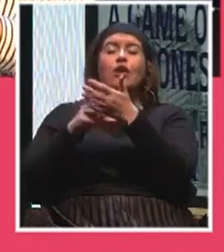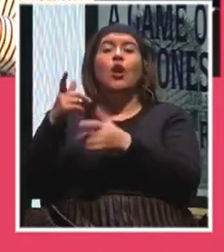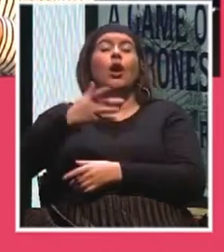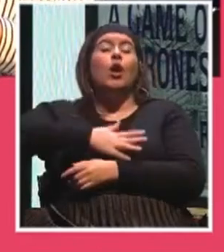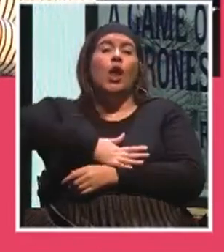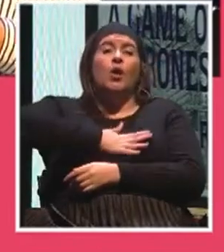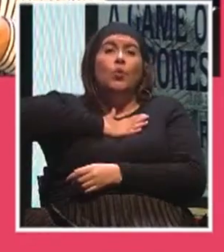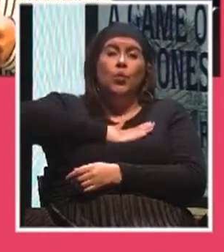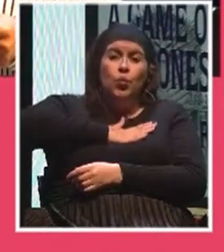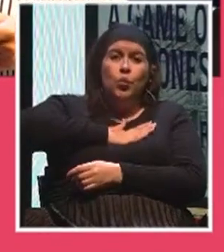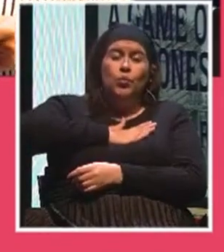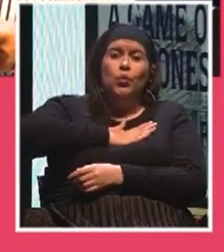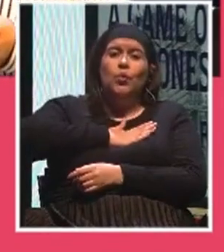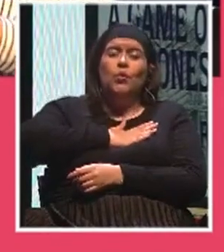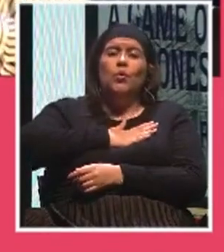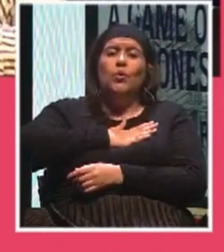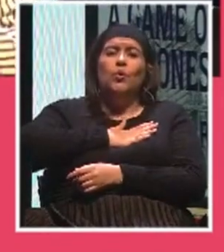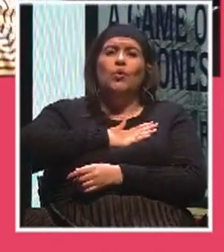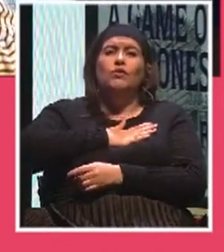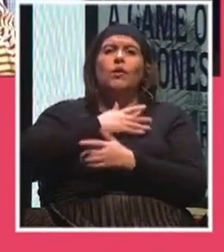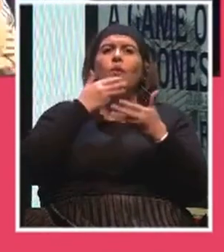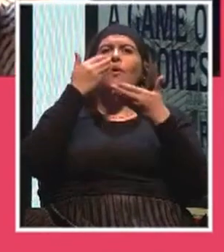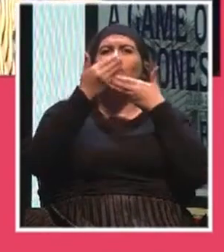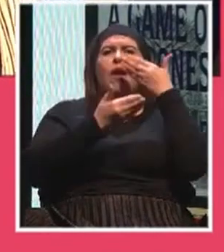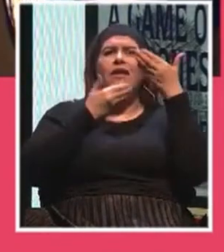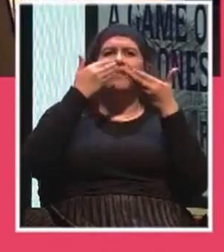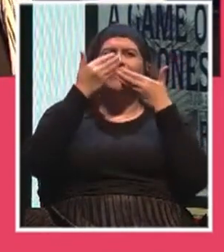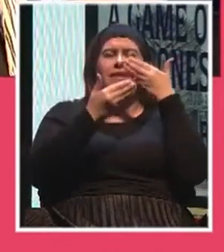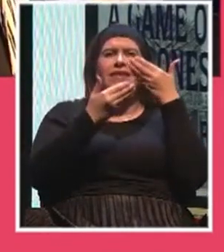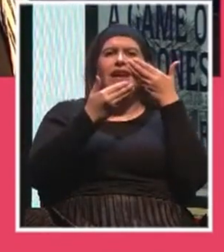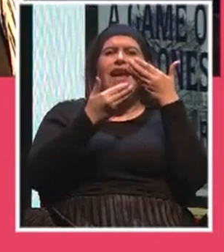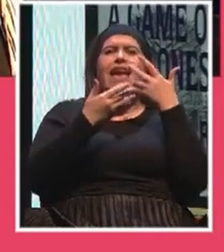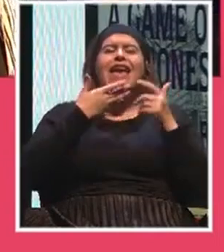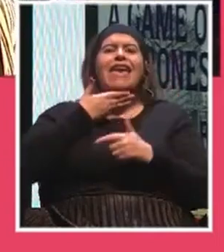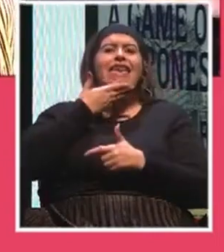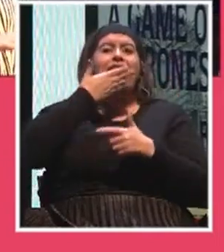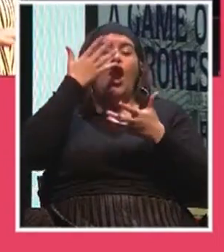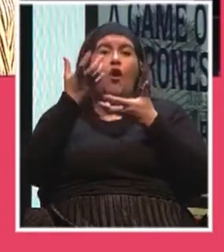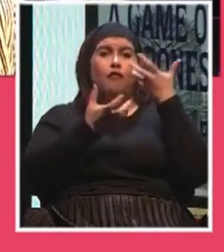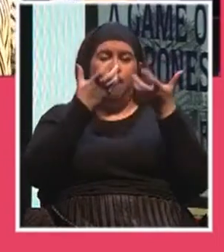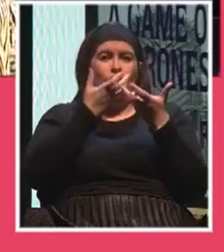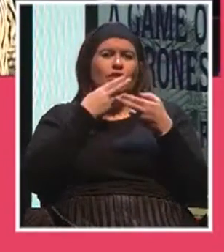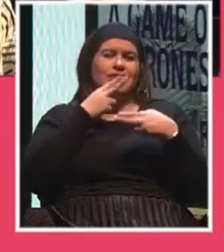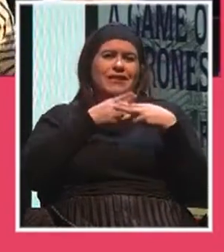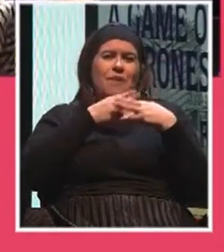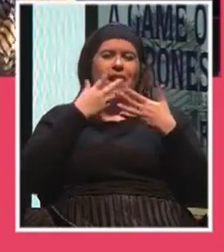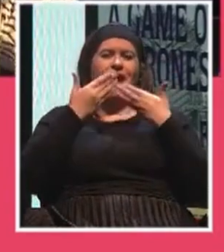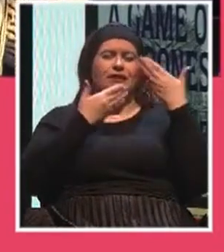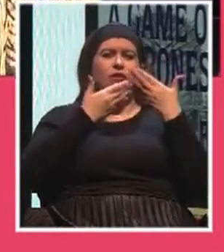A Song of Ice and Fire by George R.R. Martin, as articulated by the showrunners David Benioff and Dan